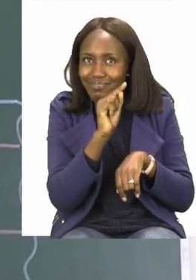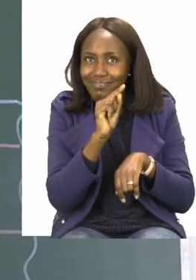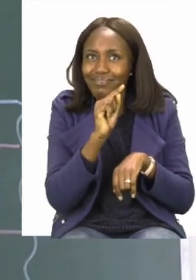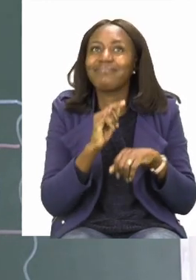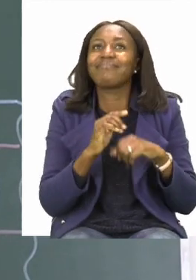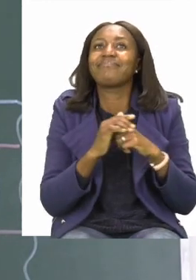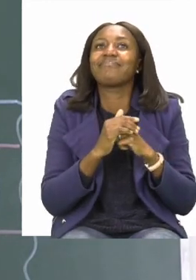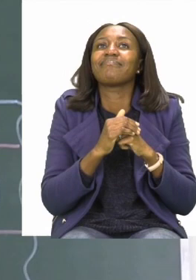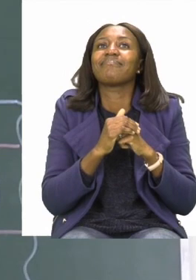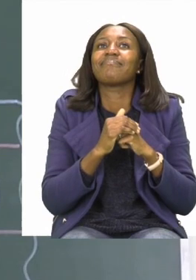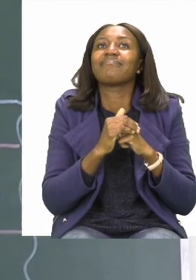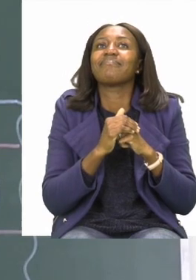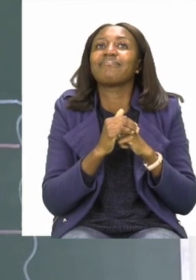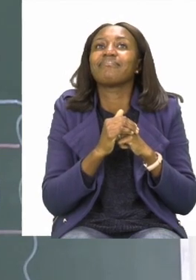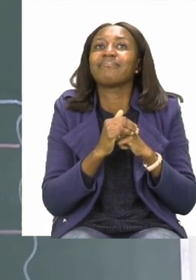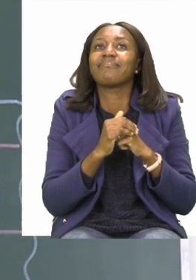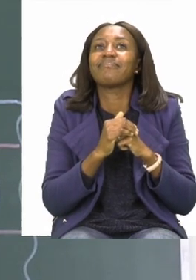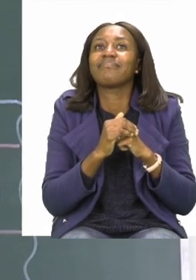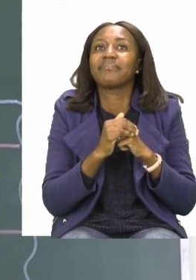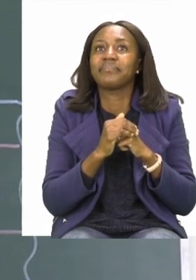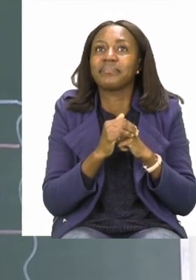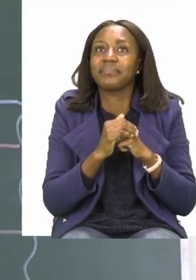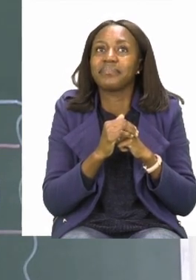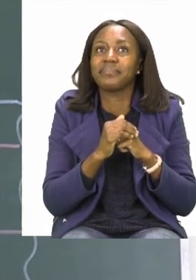2 sets. 1,